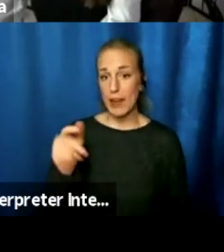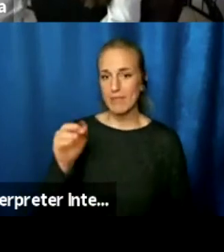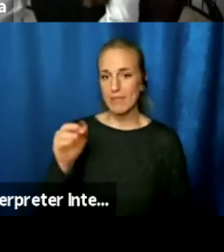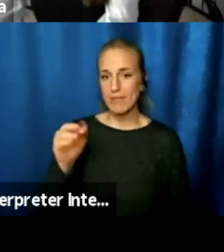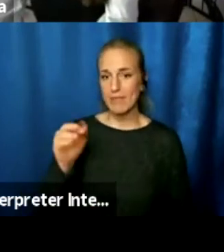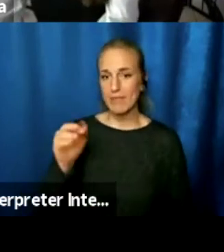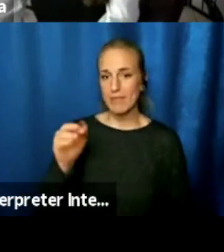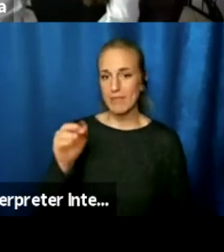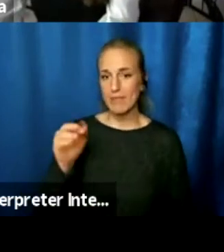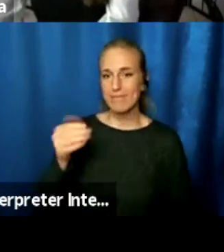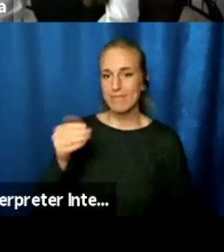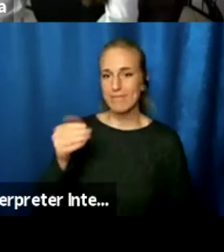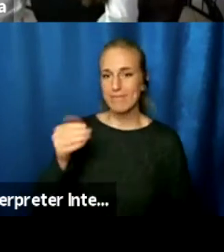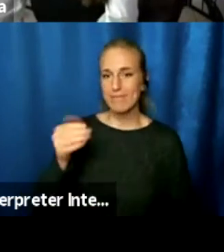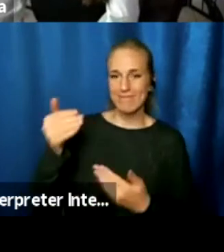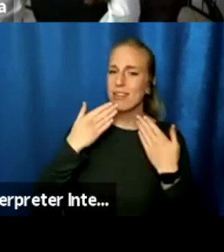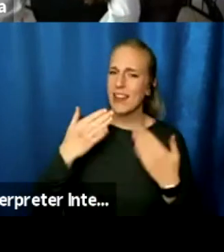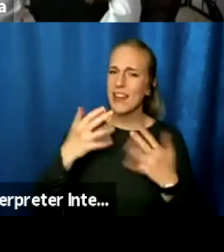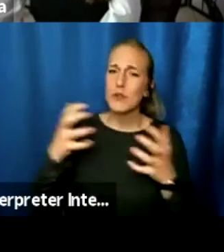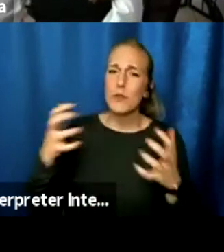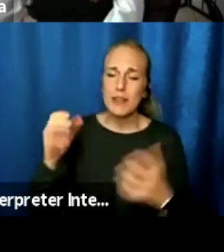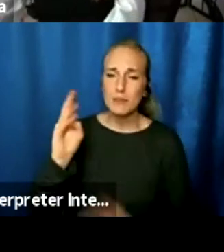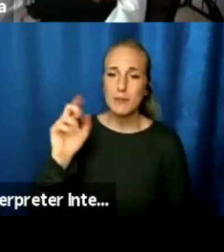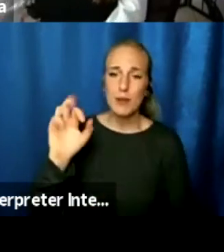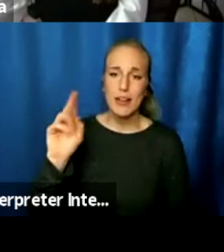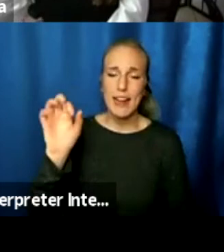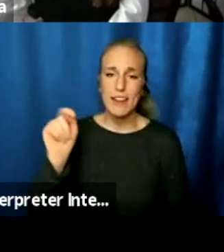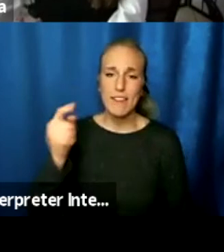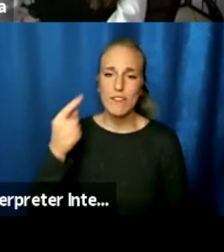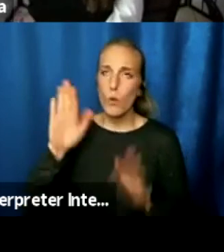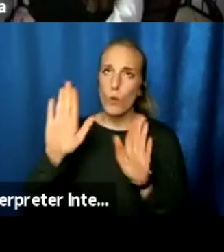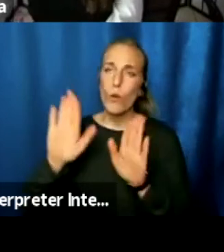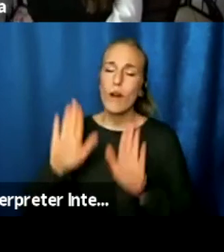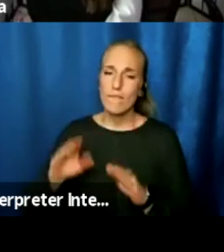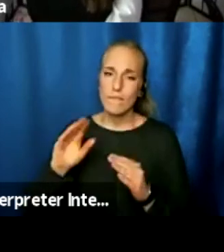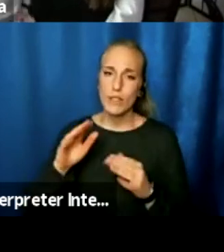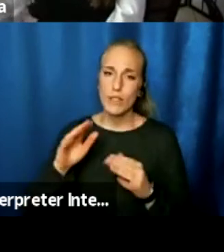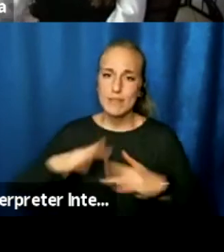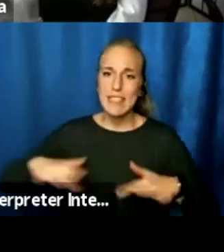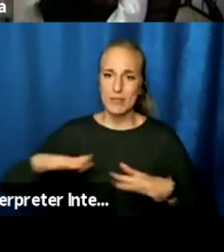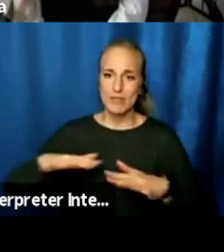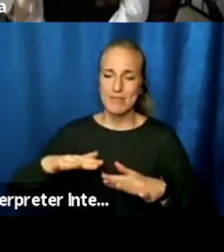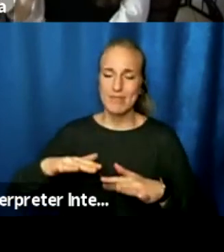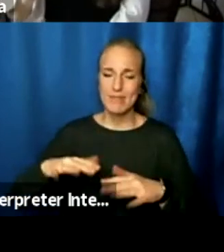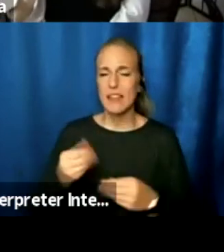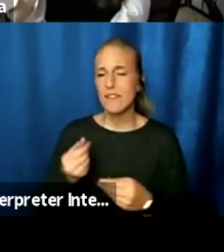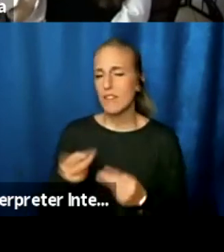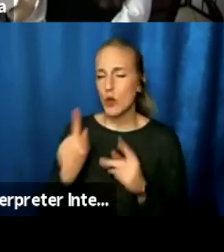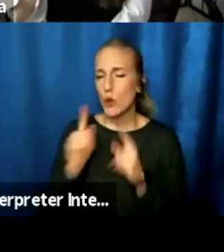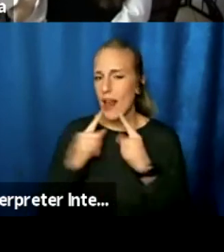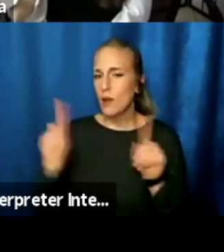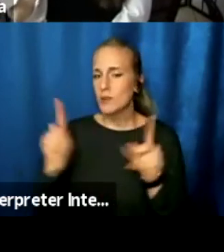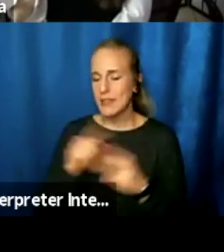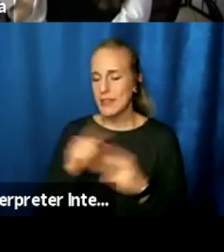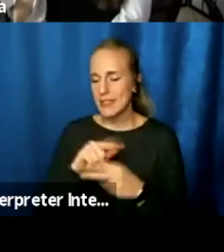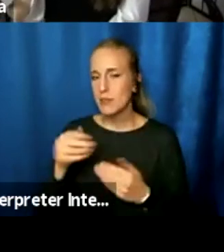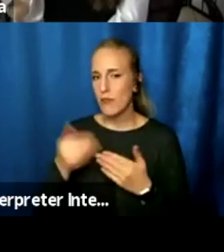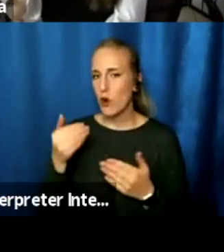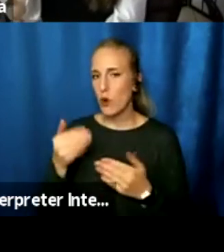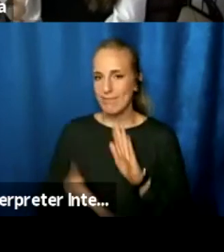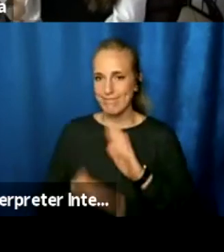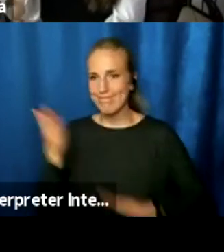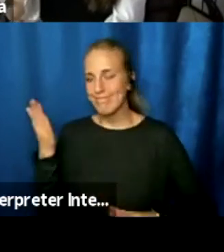Thank you so much, Bernadette, for a wonderful session. We just have a few announcements before we head out for the